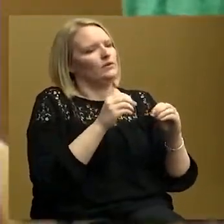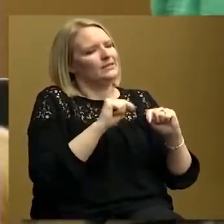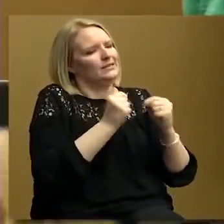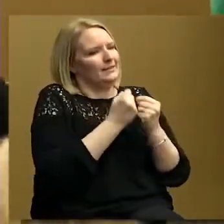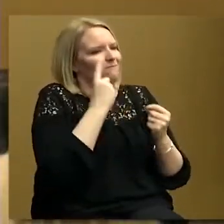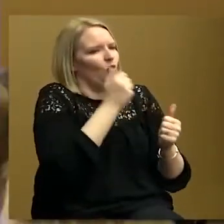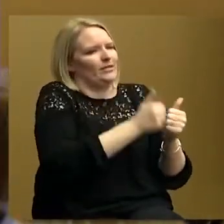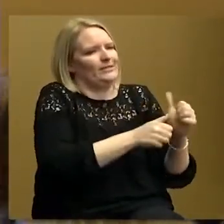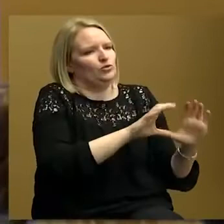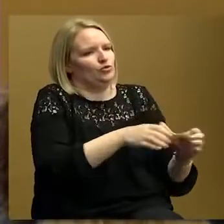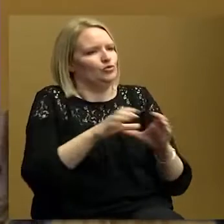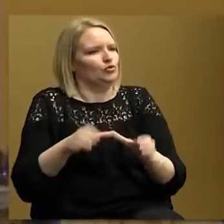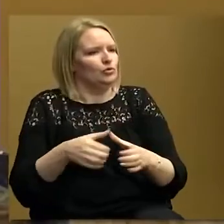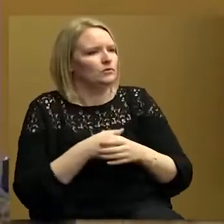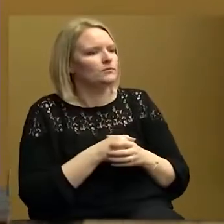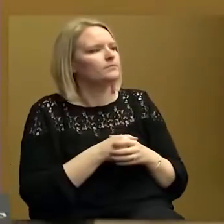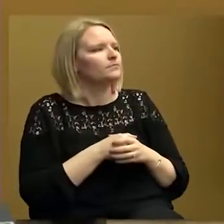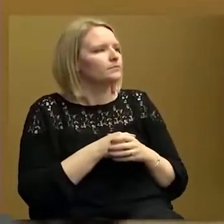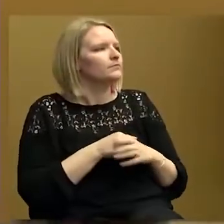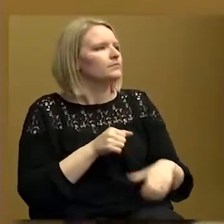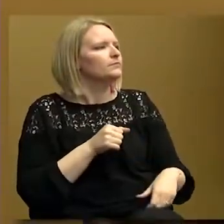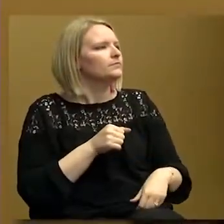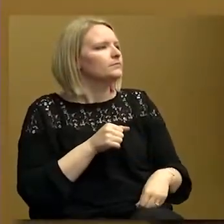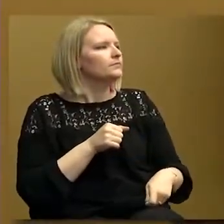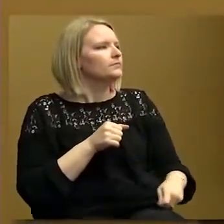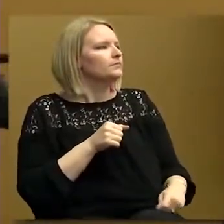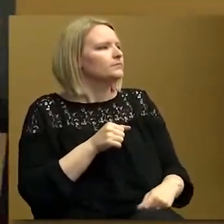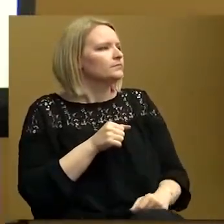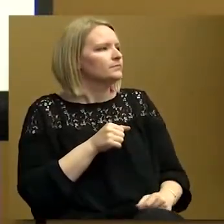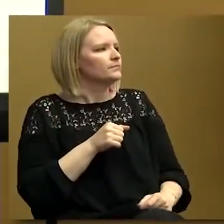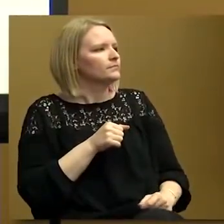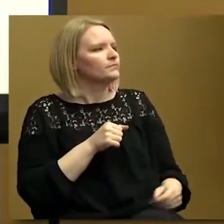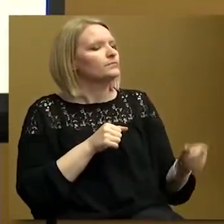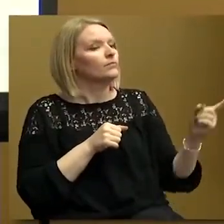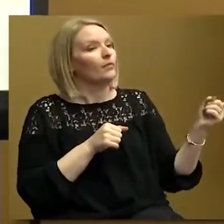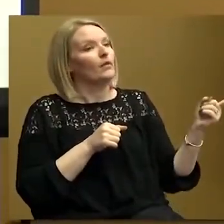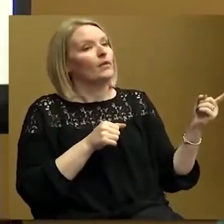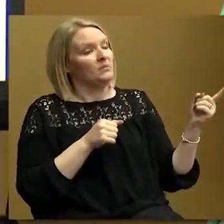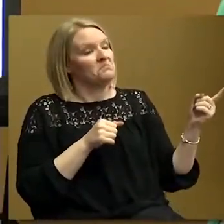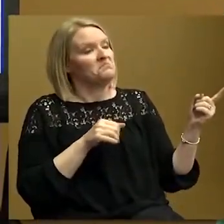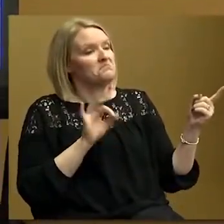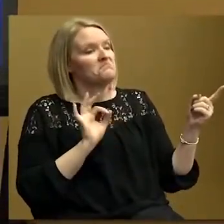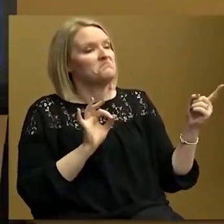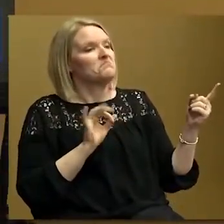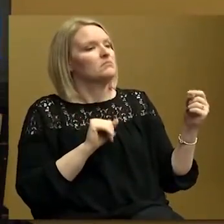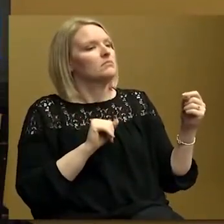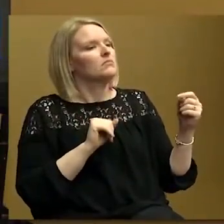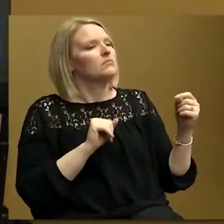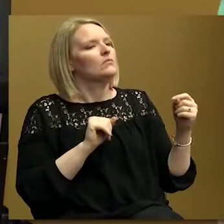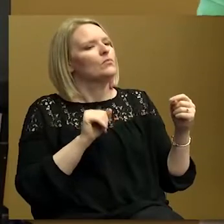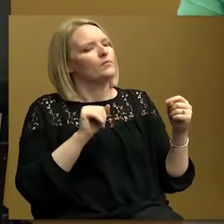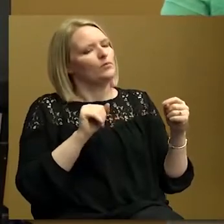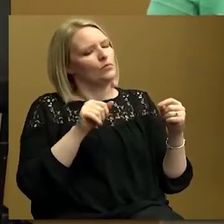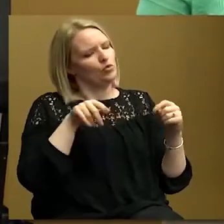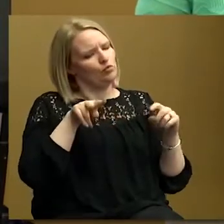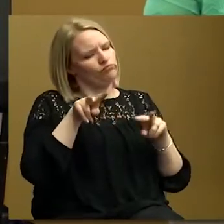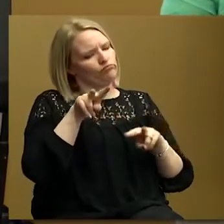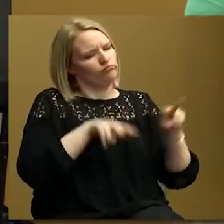right, nice. So when you look at behavior, what are you trying to do with it?